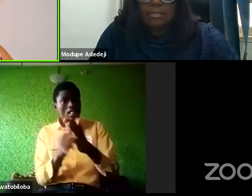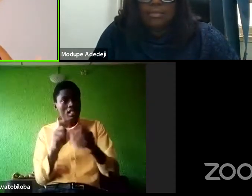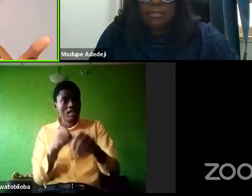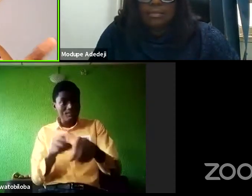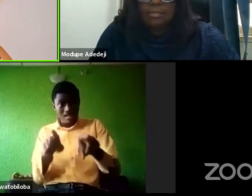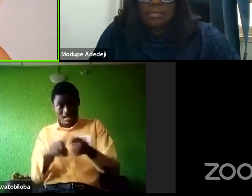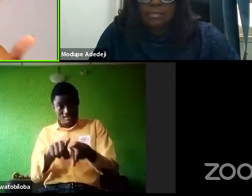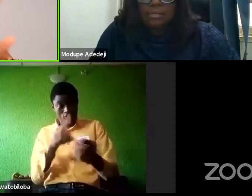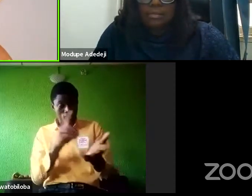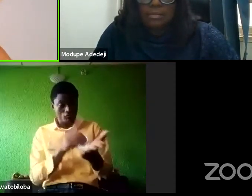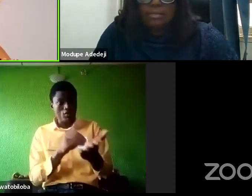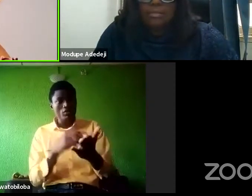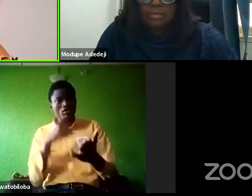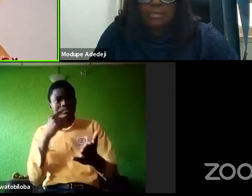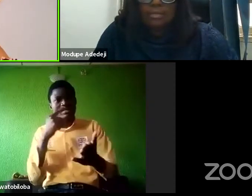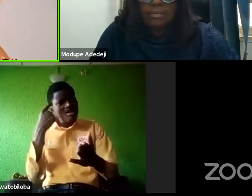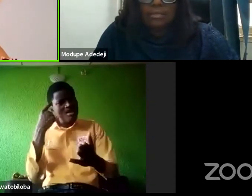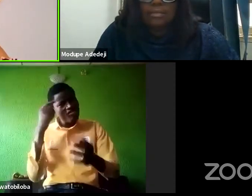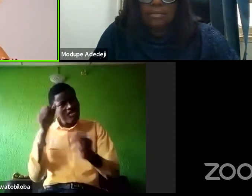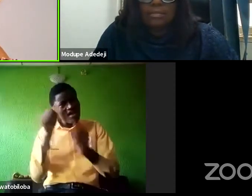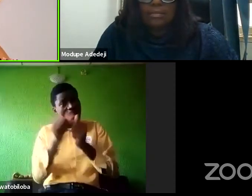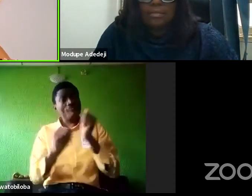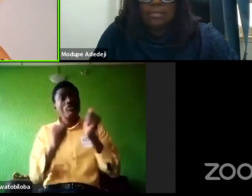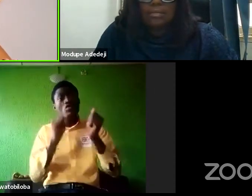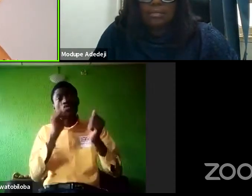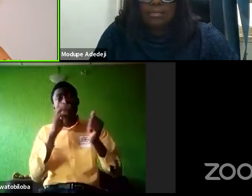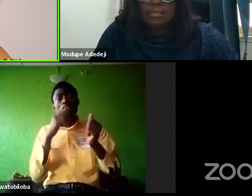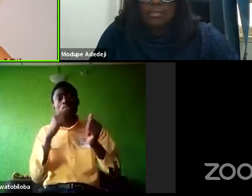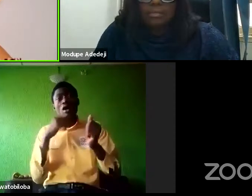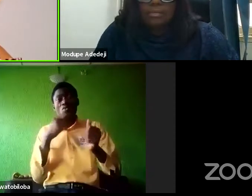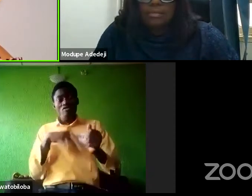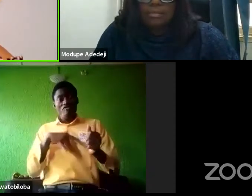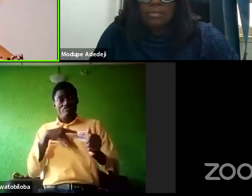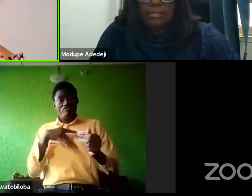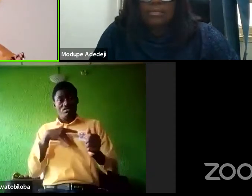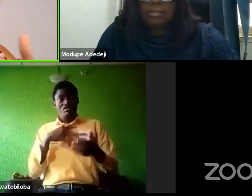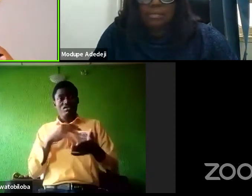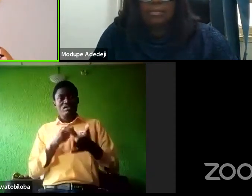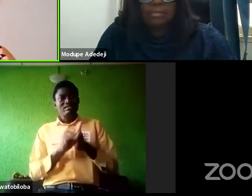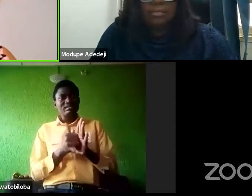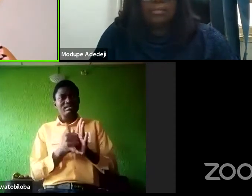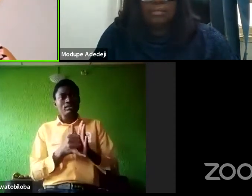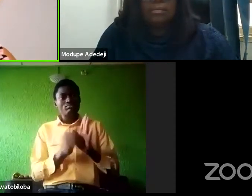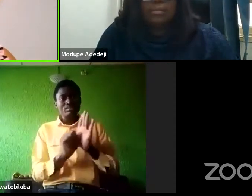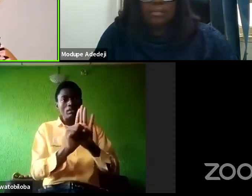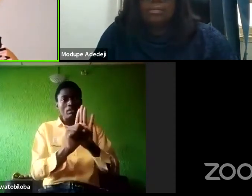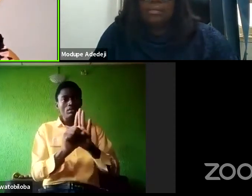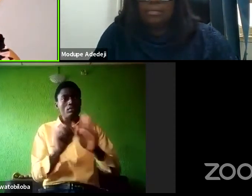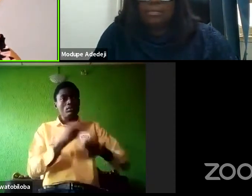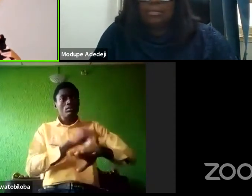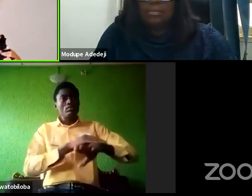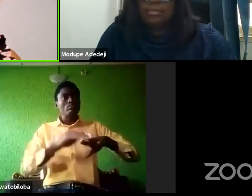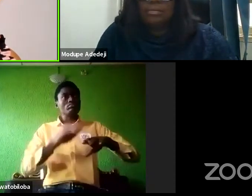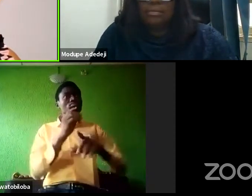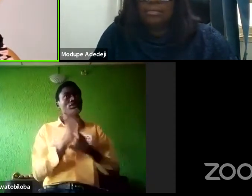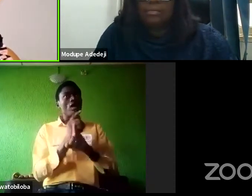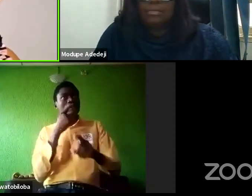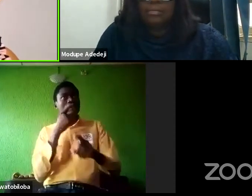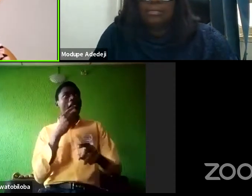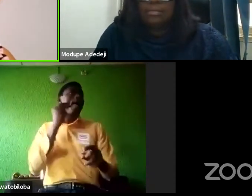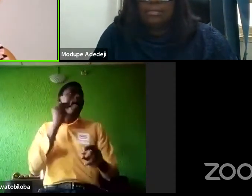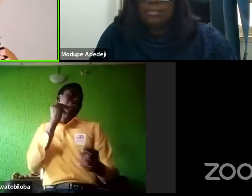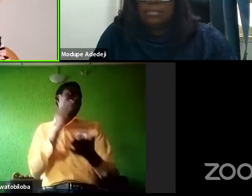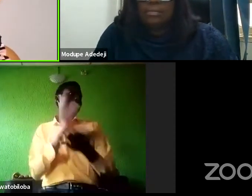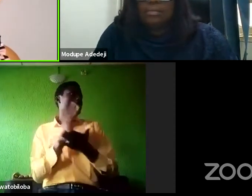woman that is going through some of the symptoms that you've said, shouldn't just say that, shouldn't just say it's menopause, because it could actually be some